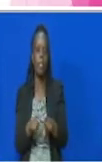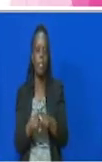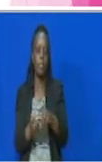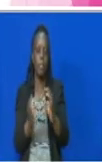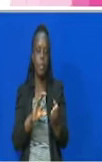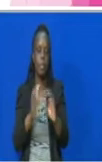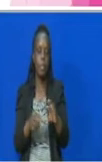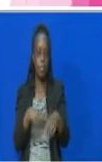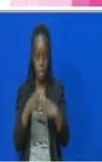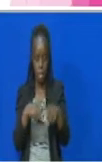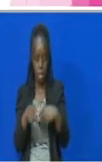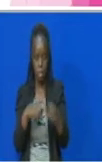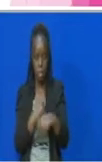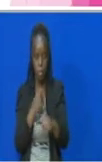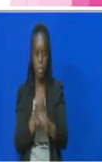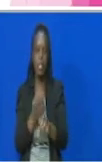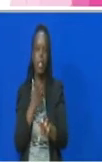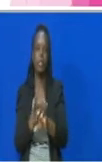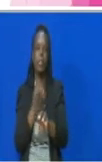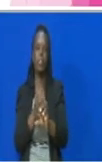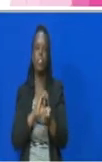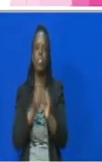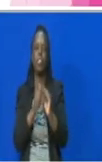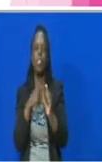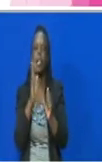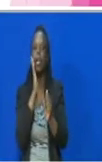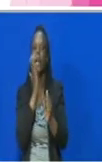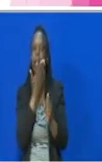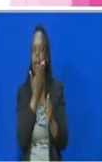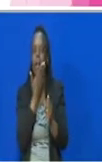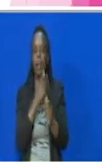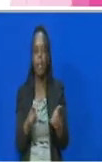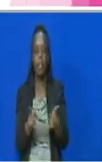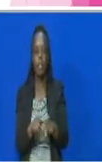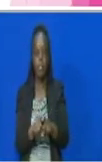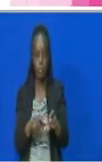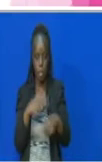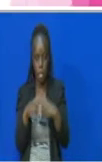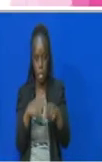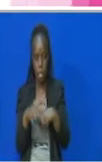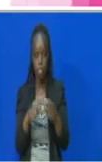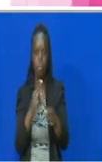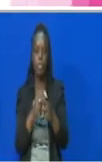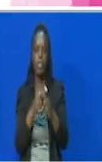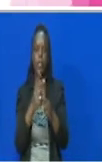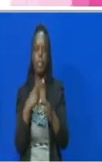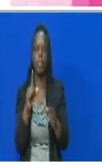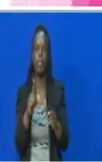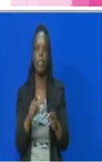reaction makes the metal change their colors. These reactions, we refer to them